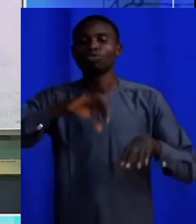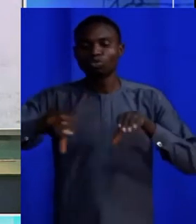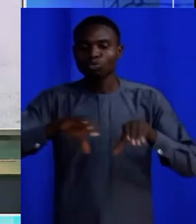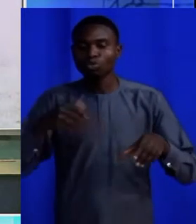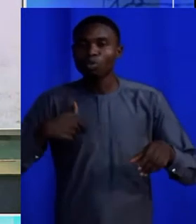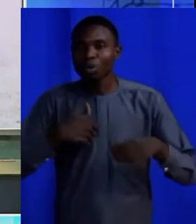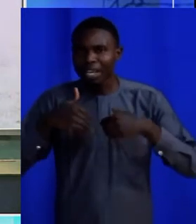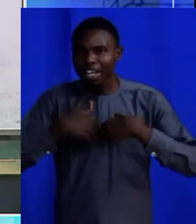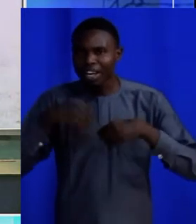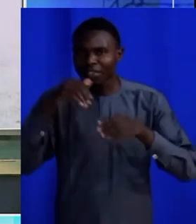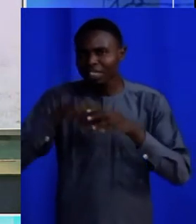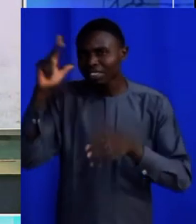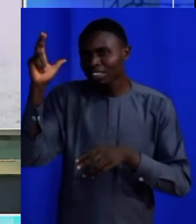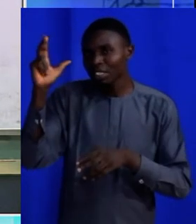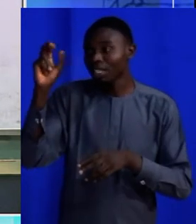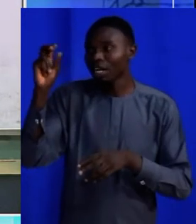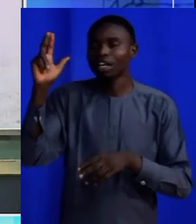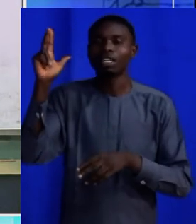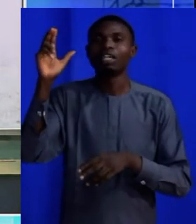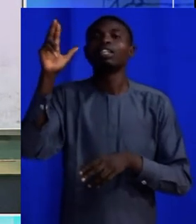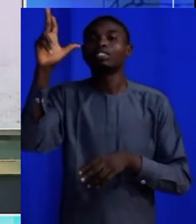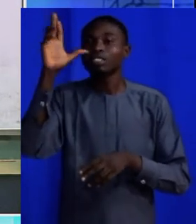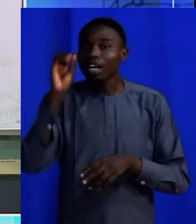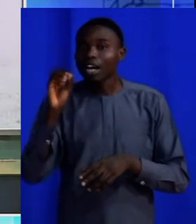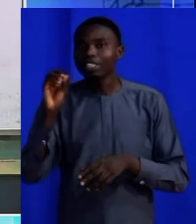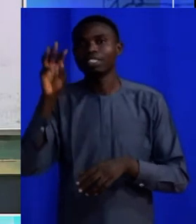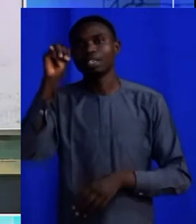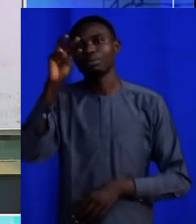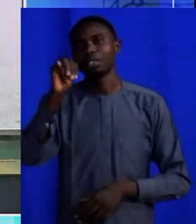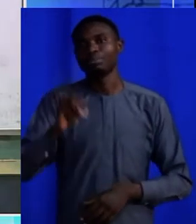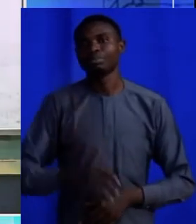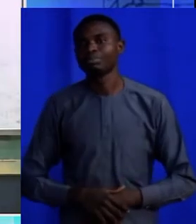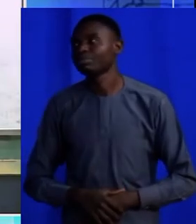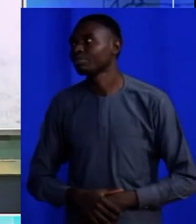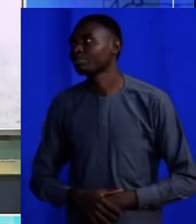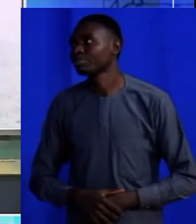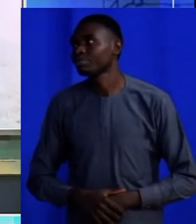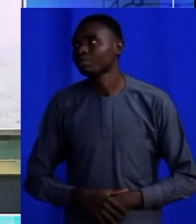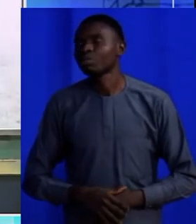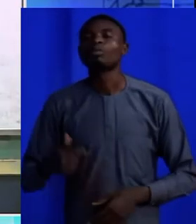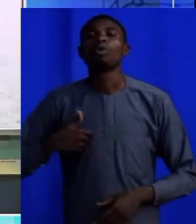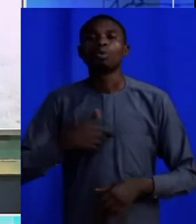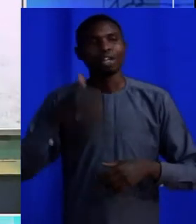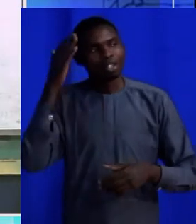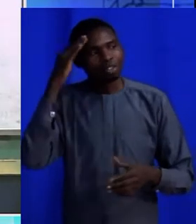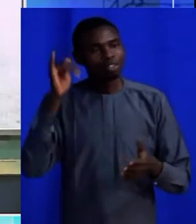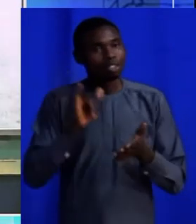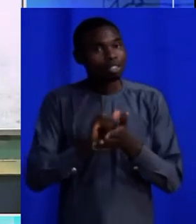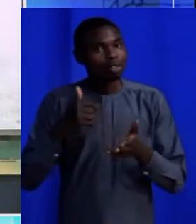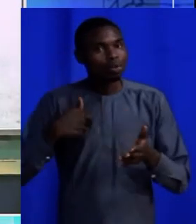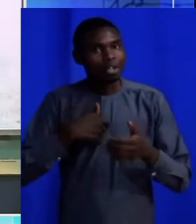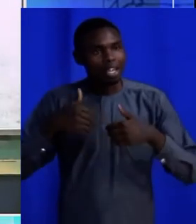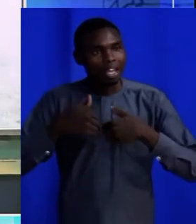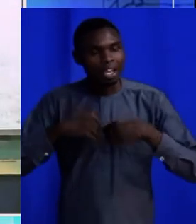Then sports, clothing. So there are the answers here you can do.